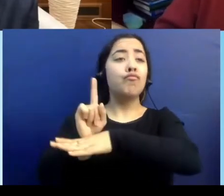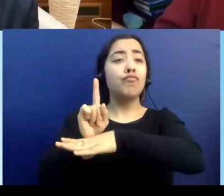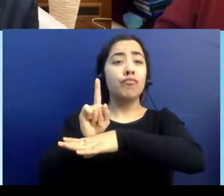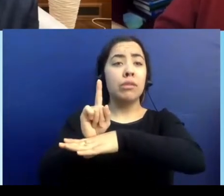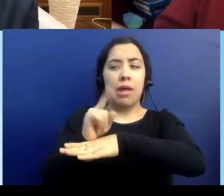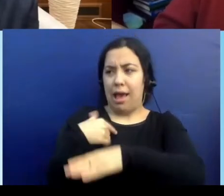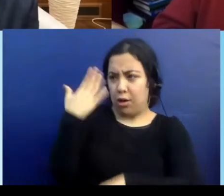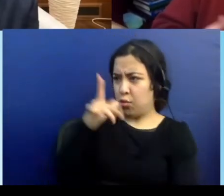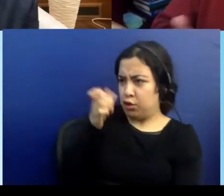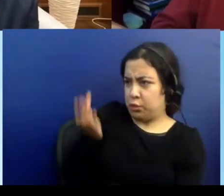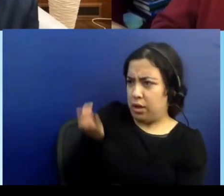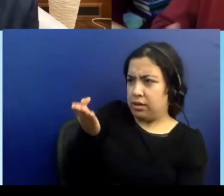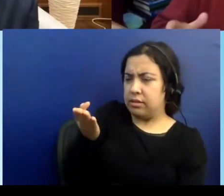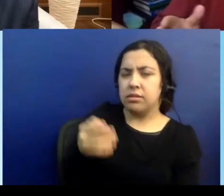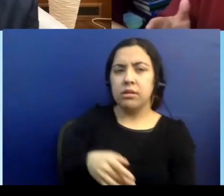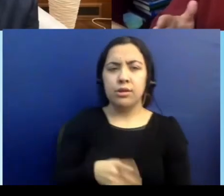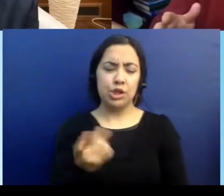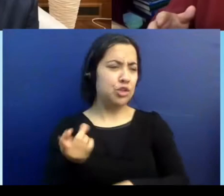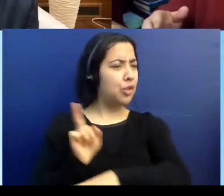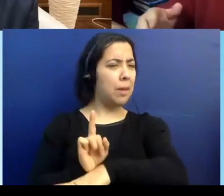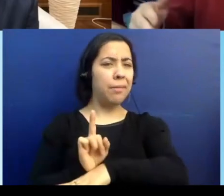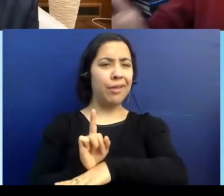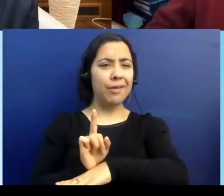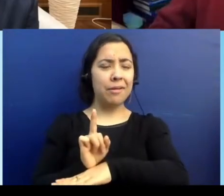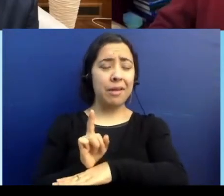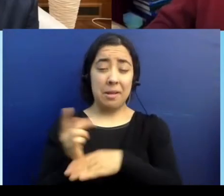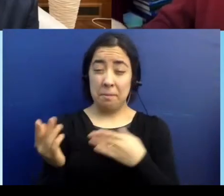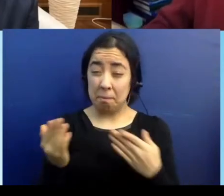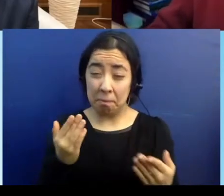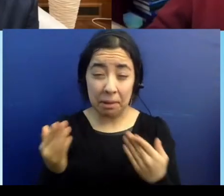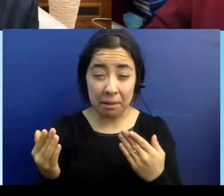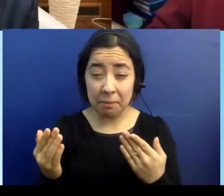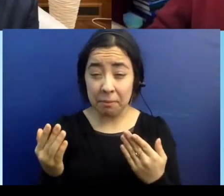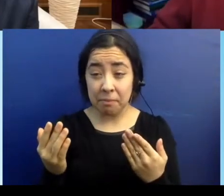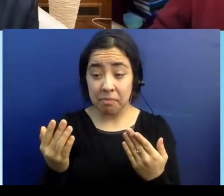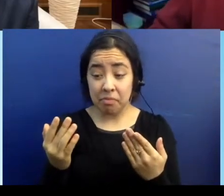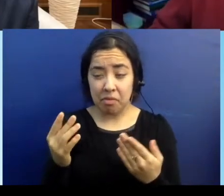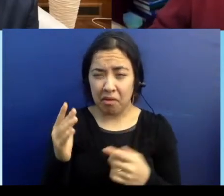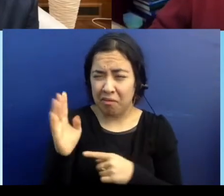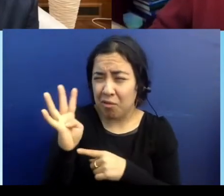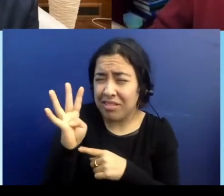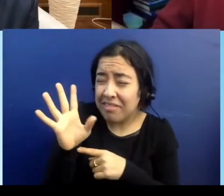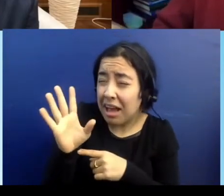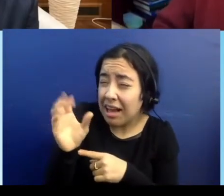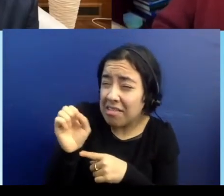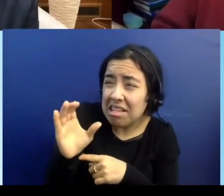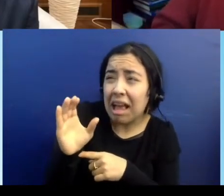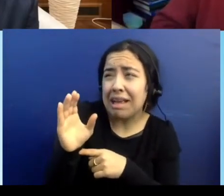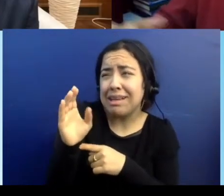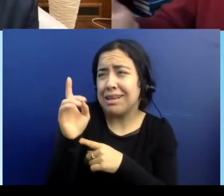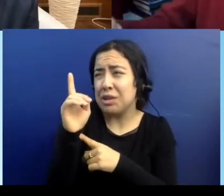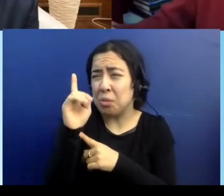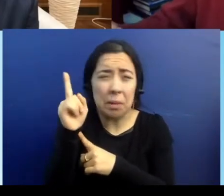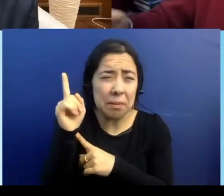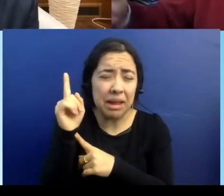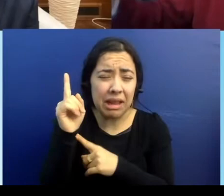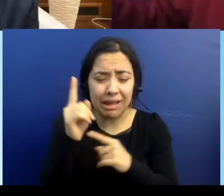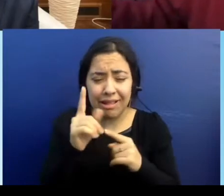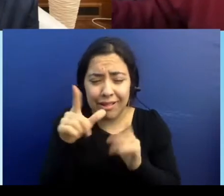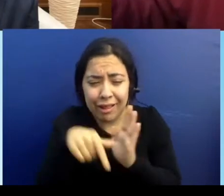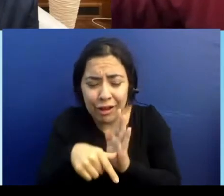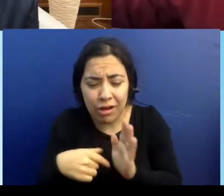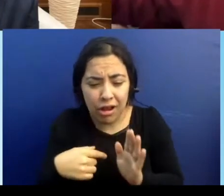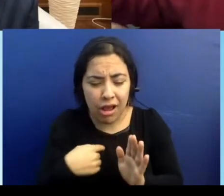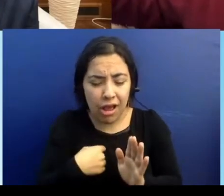She stood up there and maybe 45 seconds or a minute into it, I was